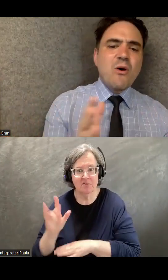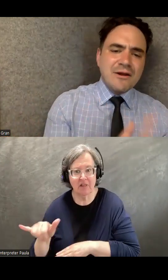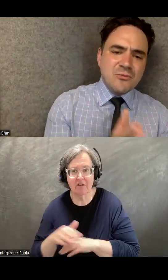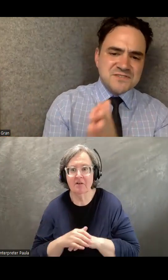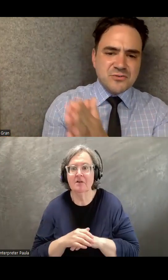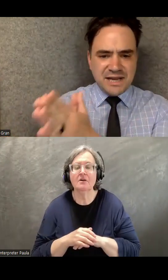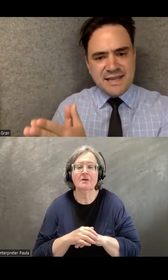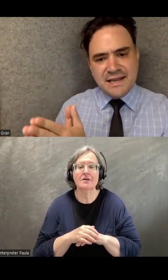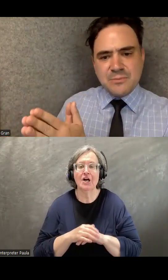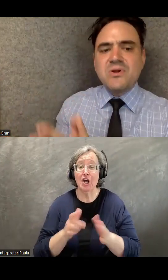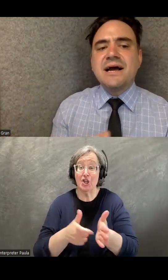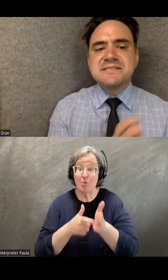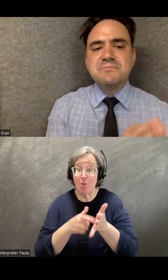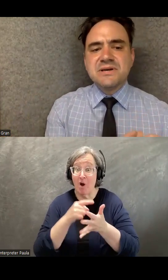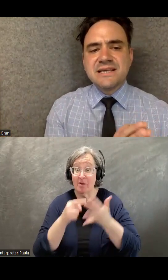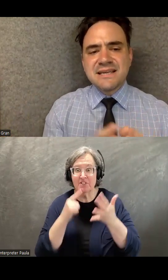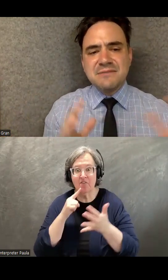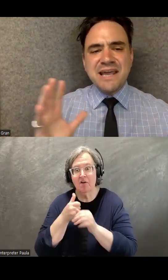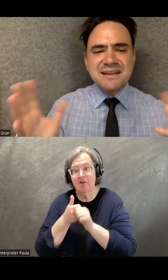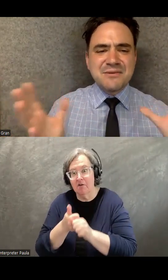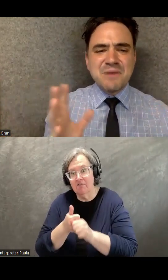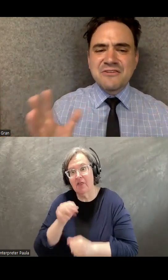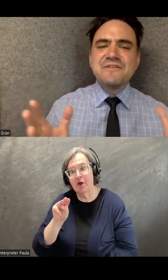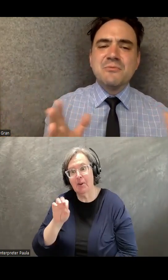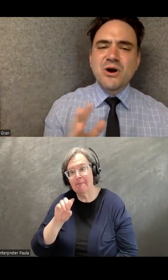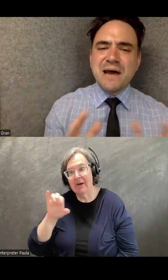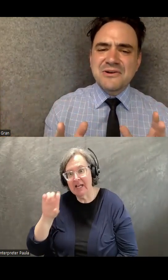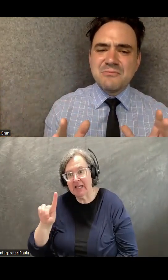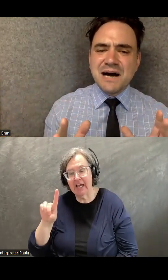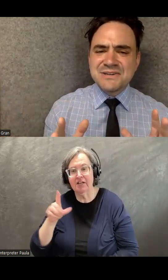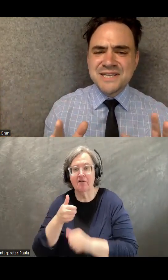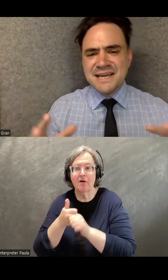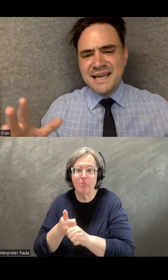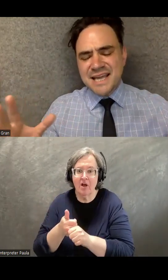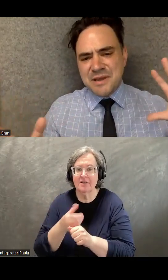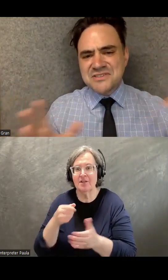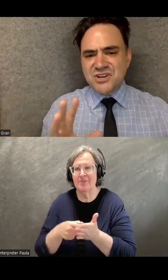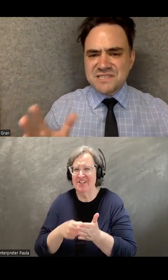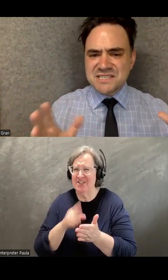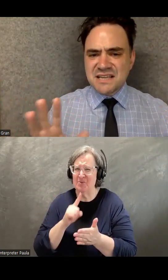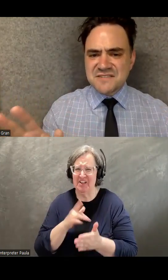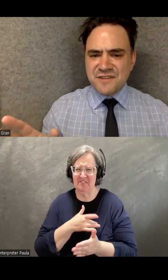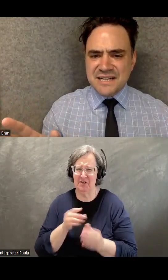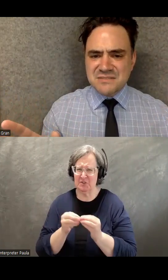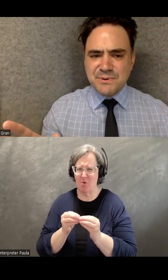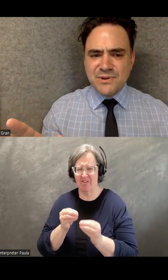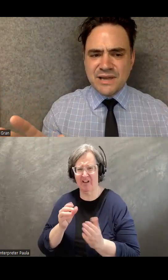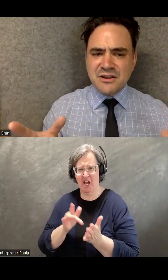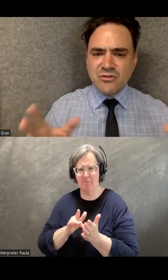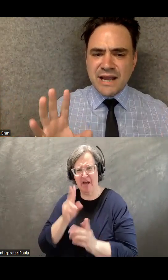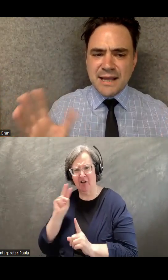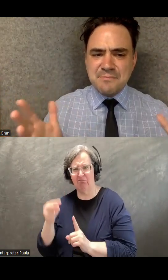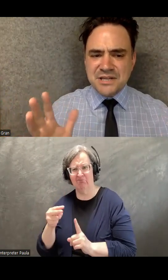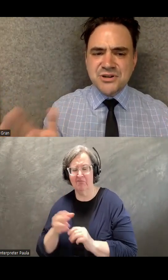the requirements for Medicaid compliance and billing can make the model feel more medical model, can make the services less flexible.